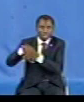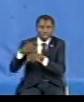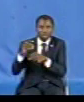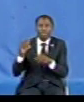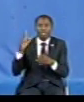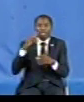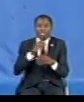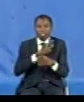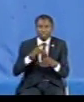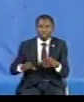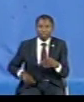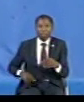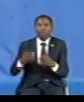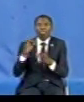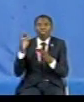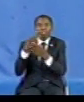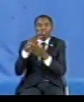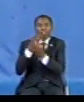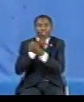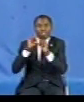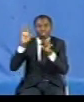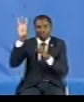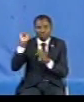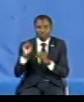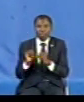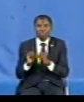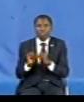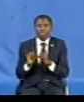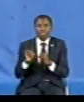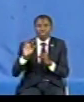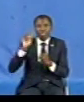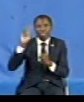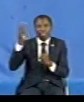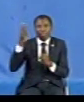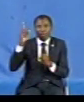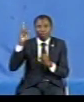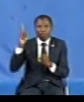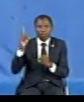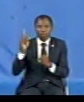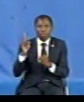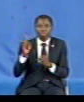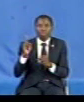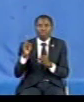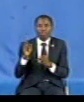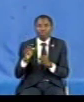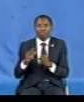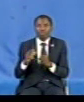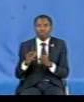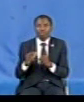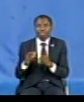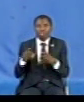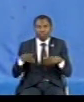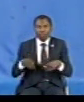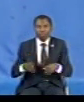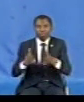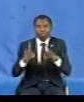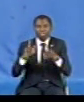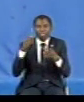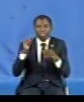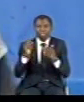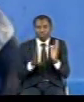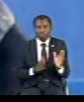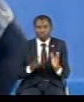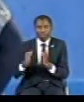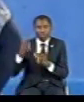me. Praise the Lord. The second, recently, it happened recently during this preparation for this program, or during